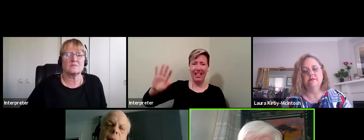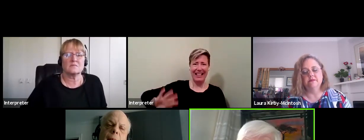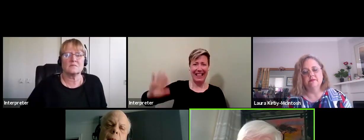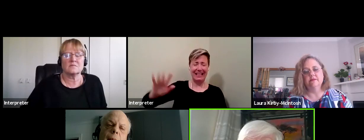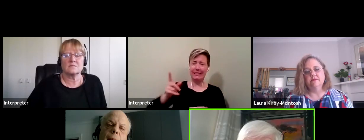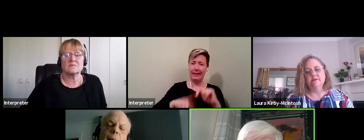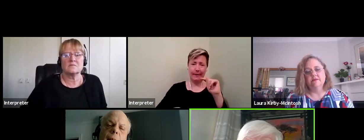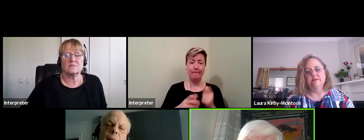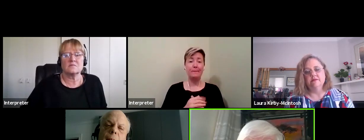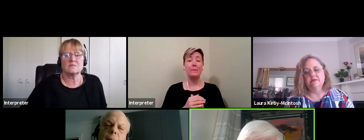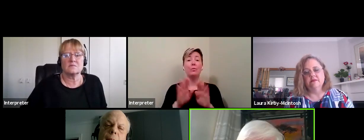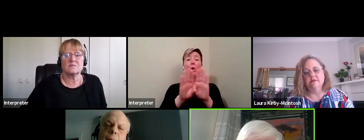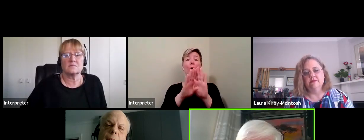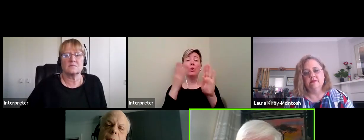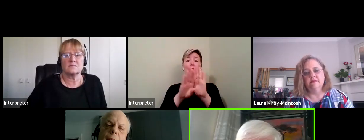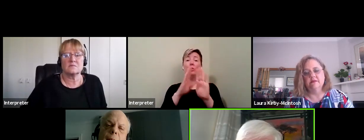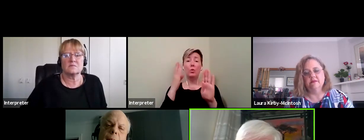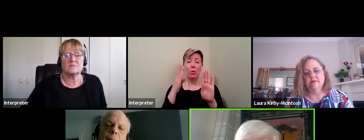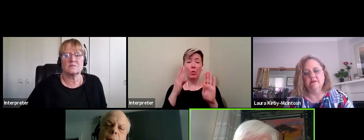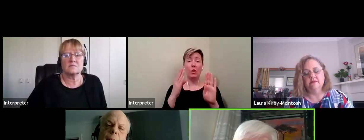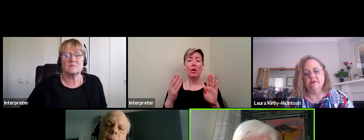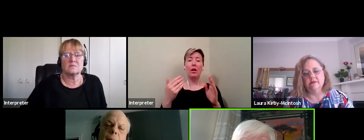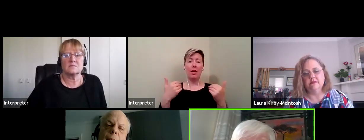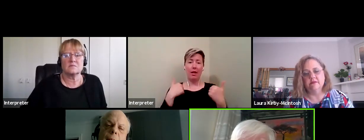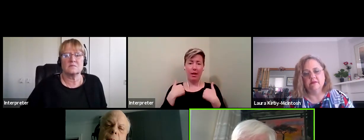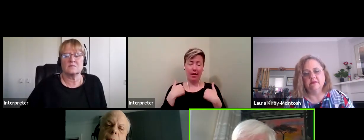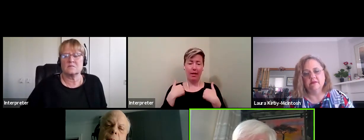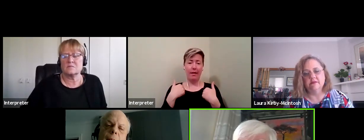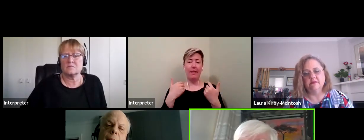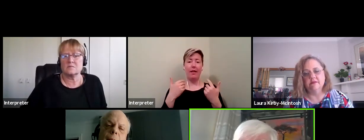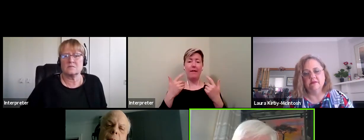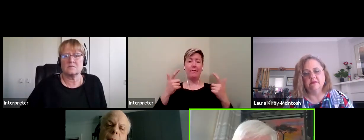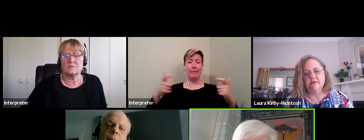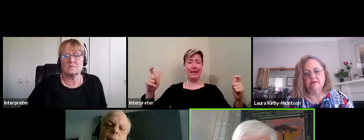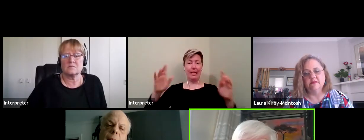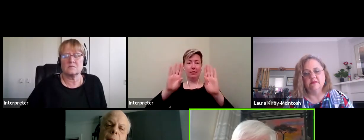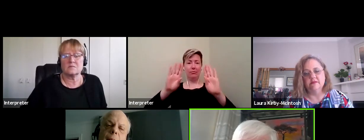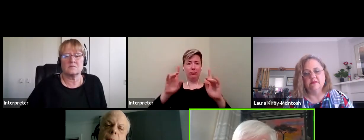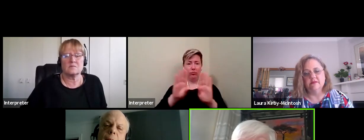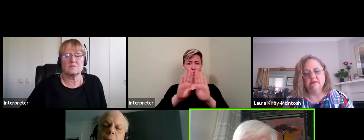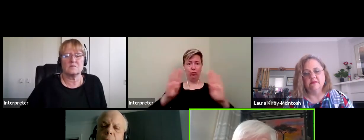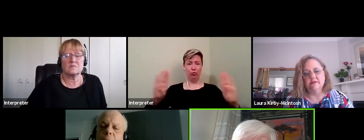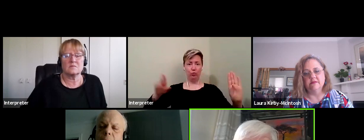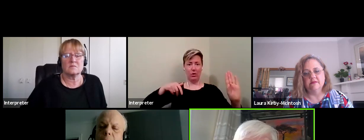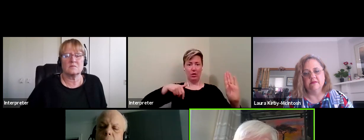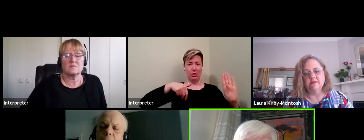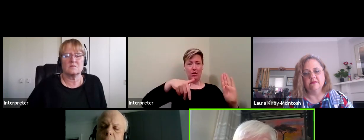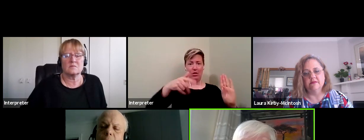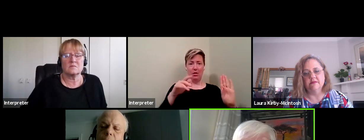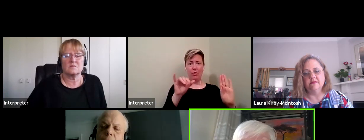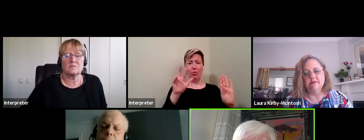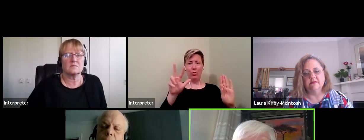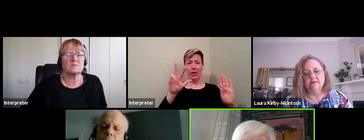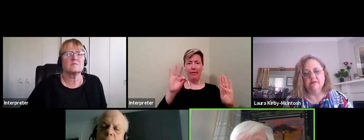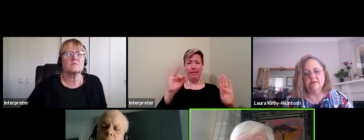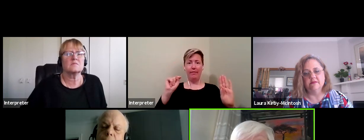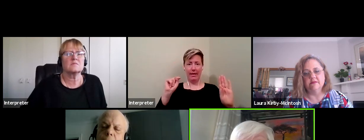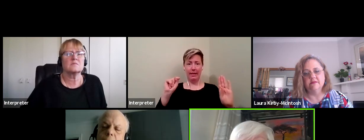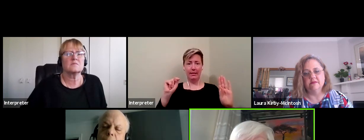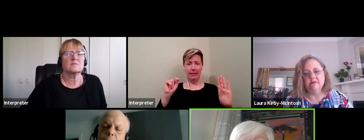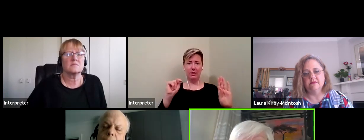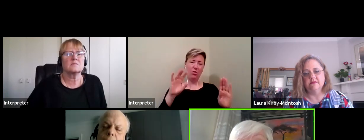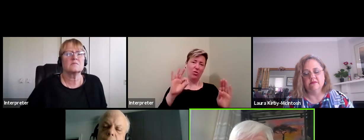sure the doors themselves have a wide enough entrance. And by wide, I mean a minimum of 3 feet or about 900 millimeters. And then the